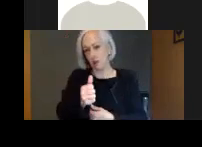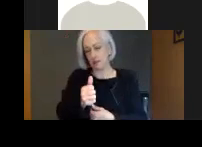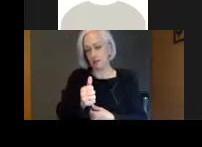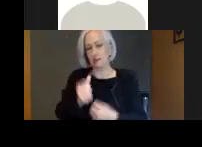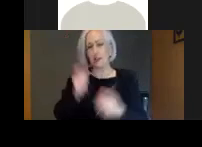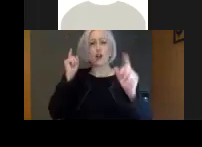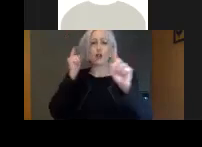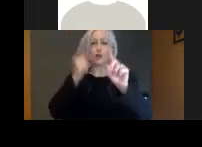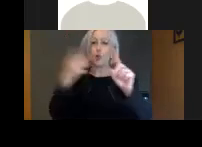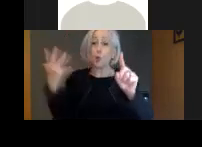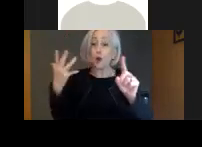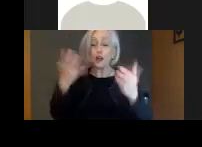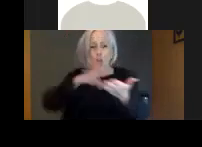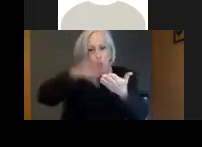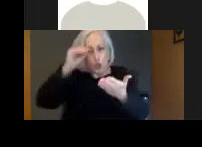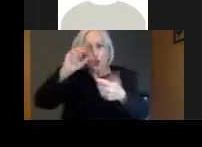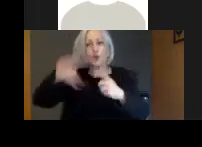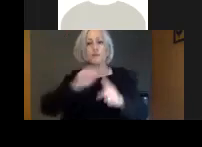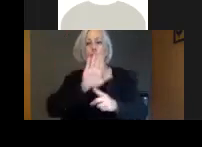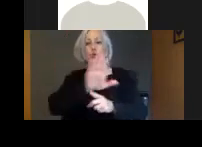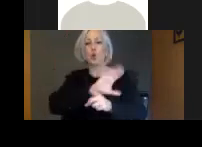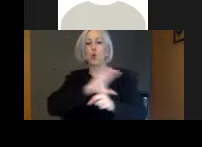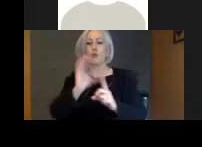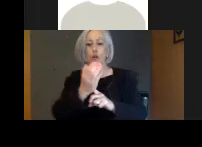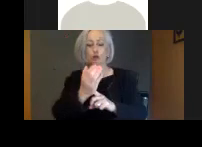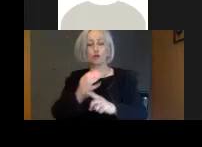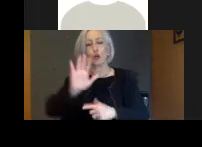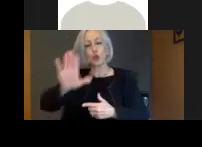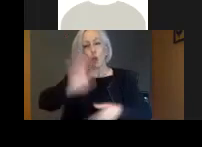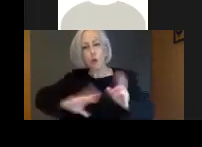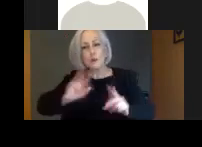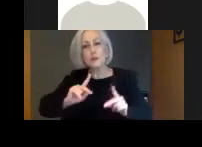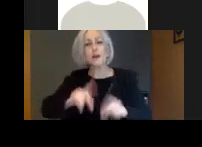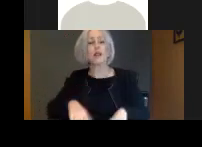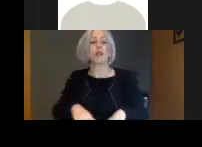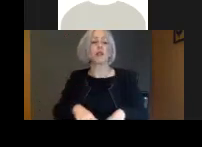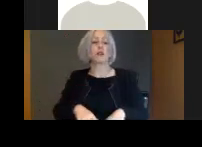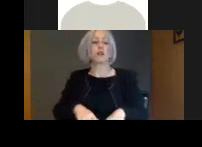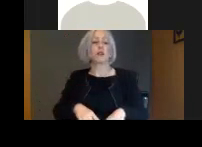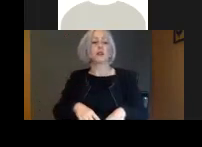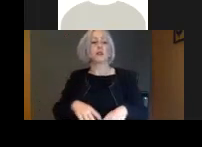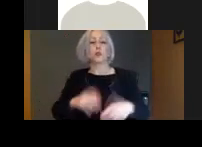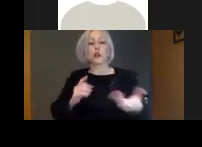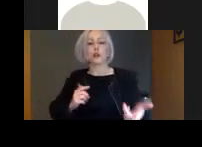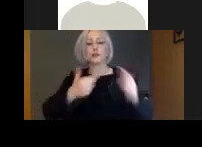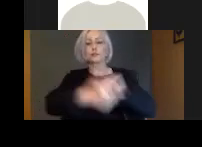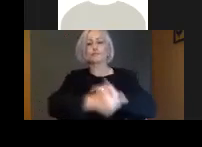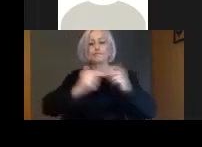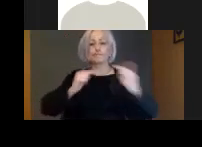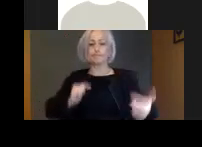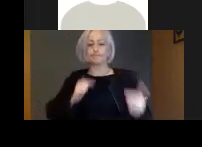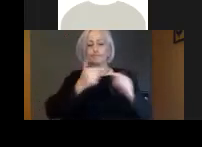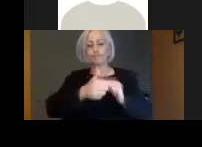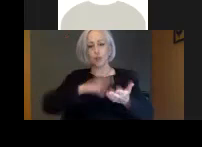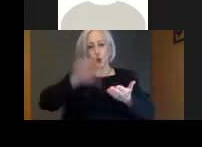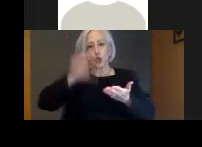learn your people. And not only we learn you, but you learn us. And this was a meeting with, and I think